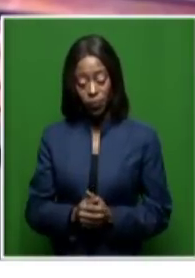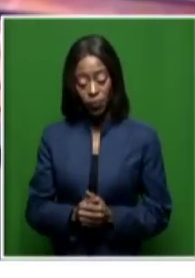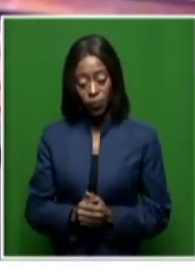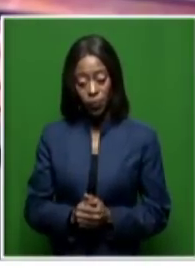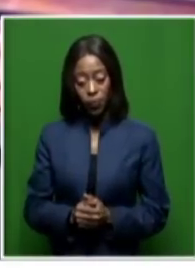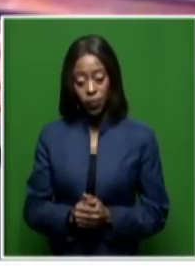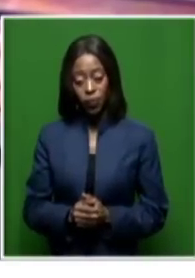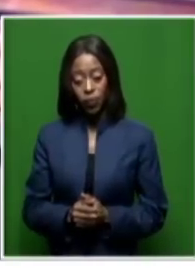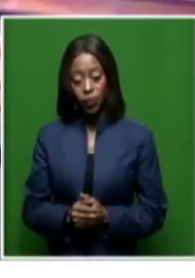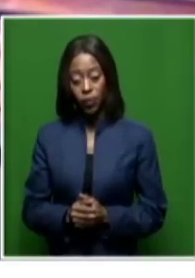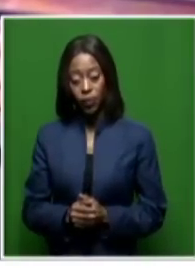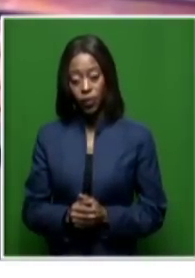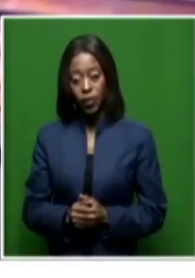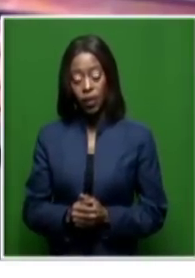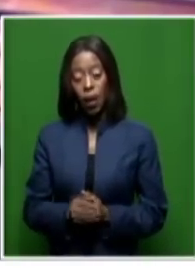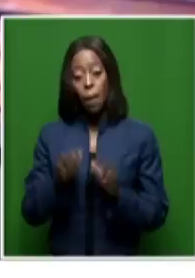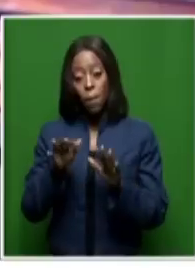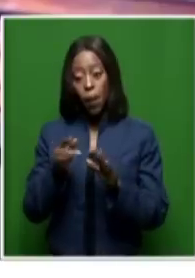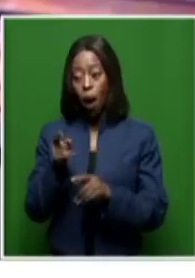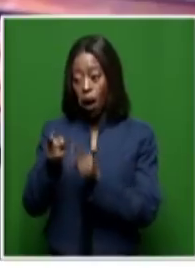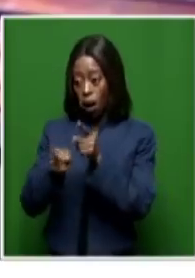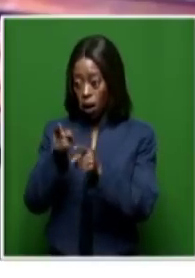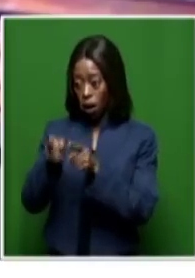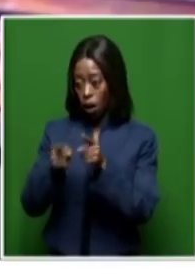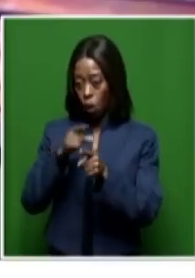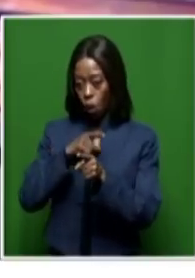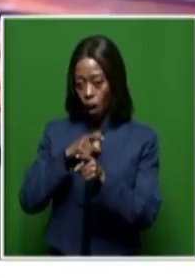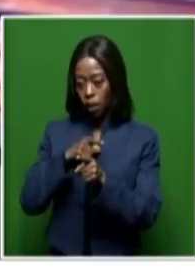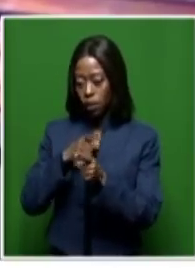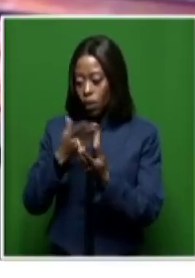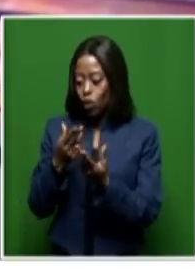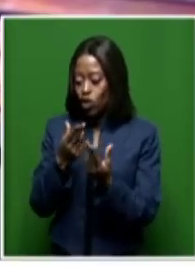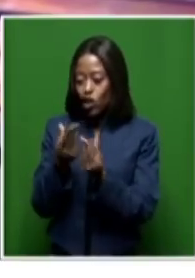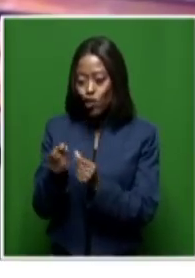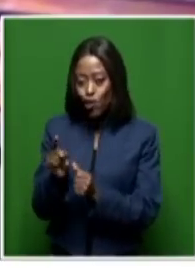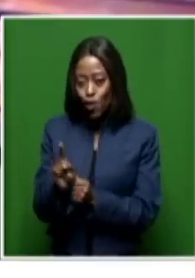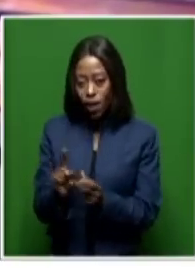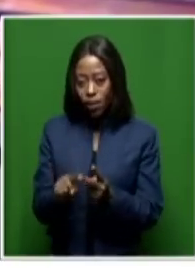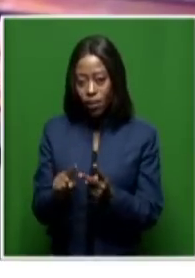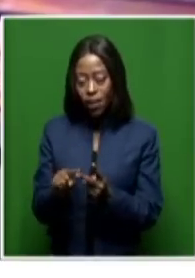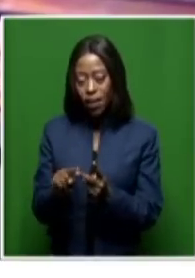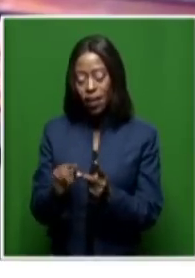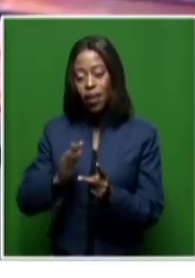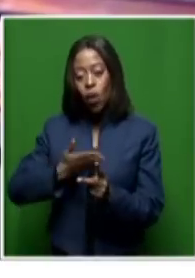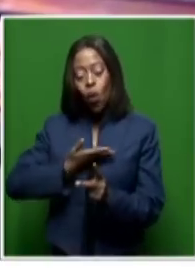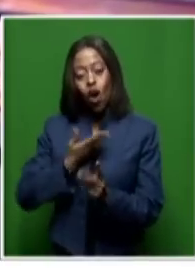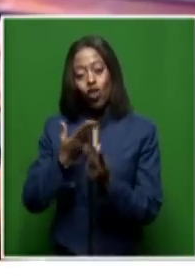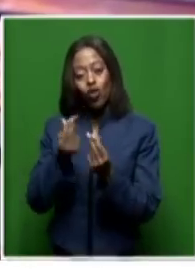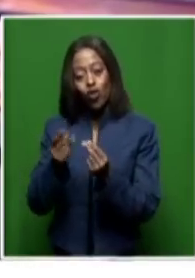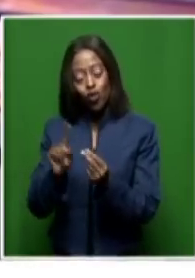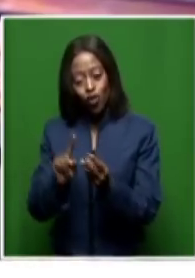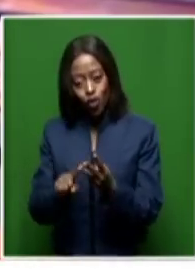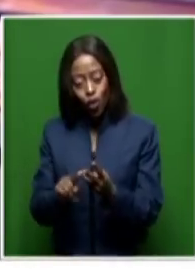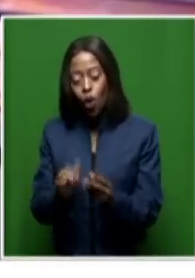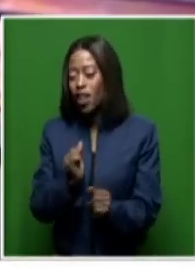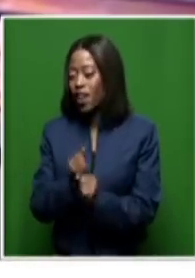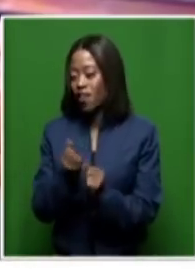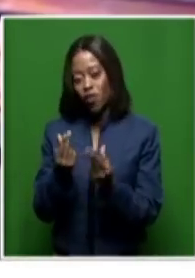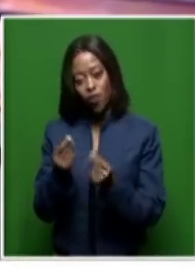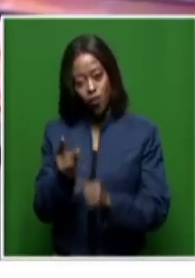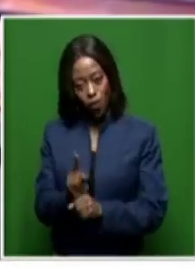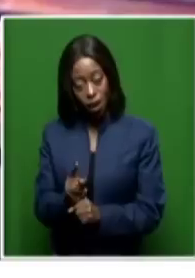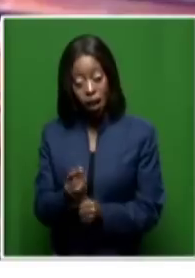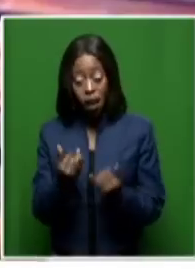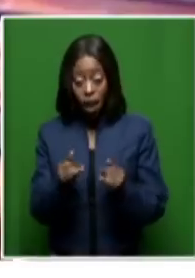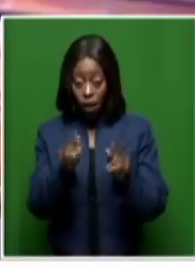people to be blamed based on what they seek to do or what they did. And or did not do. Or did not do. And then in